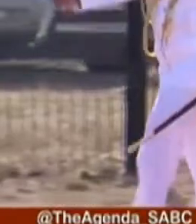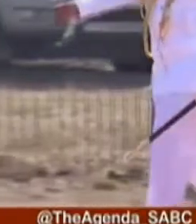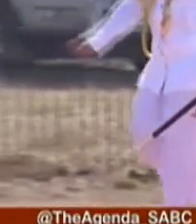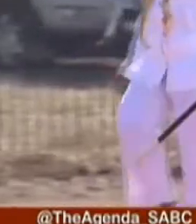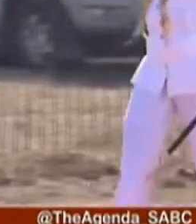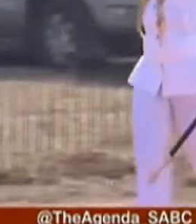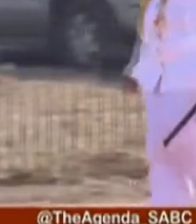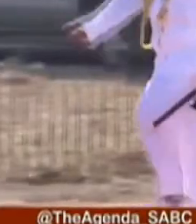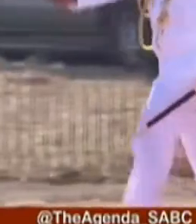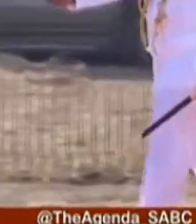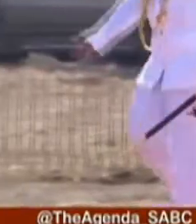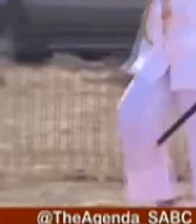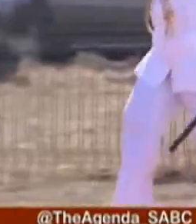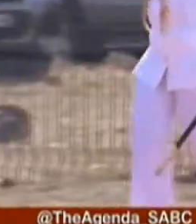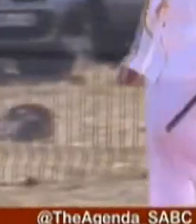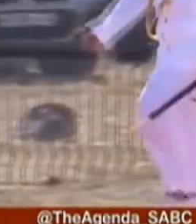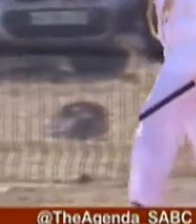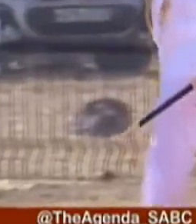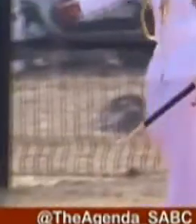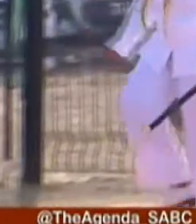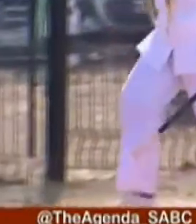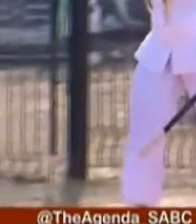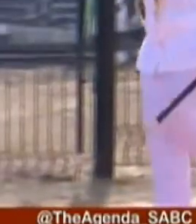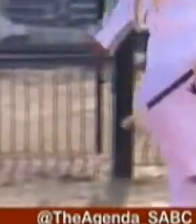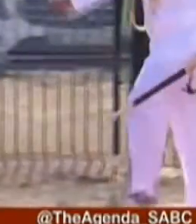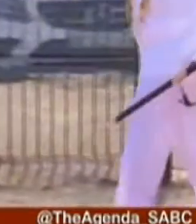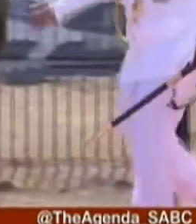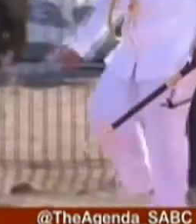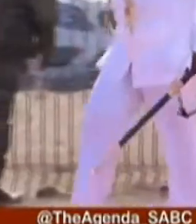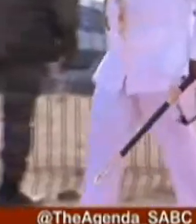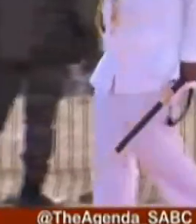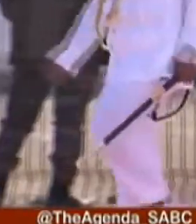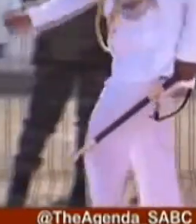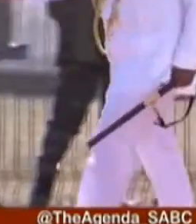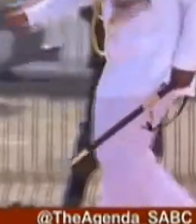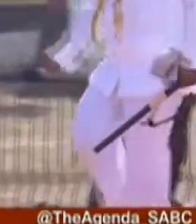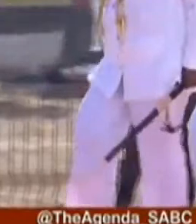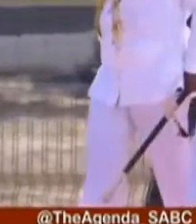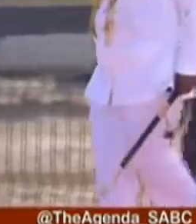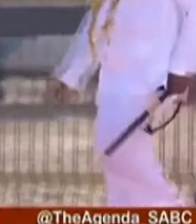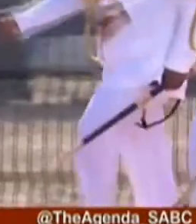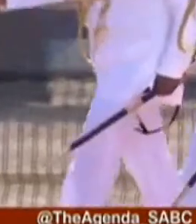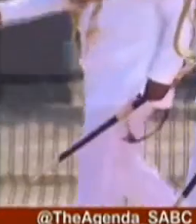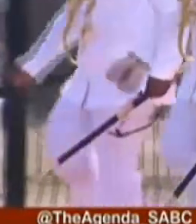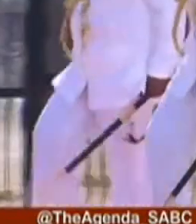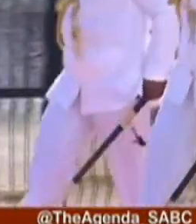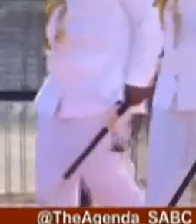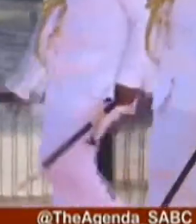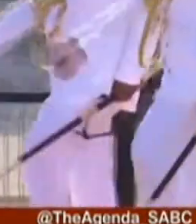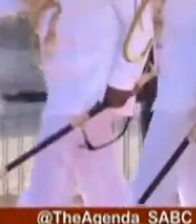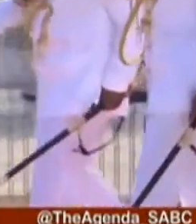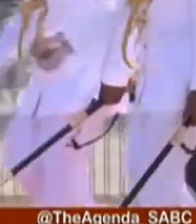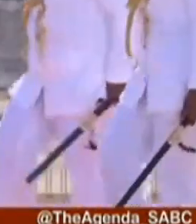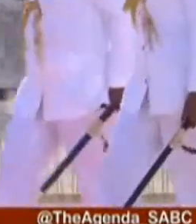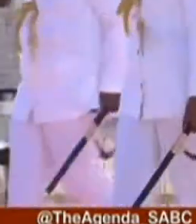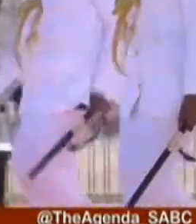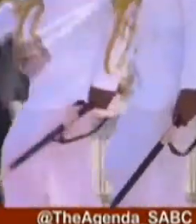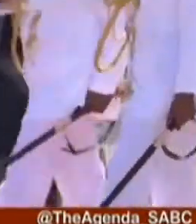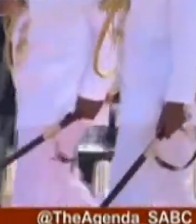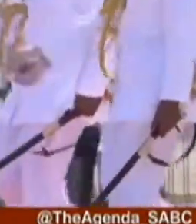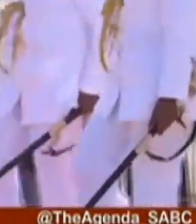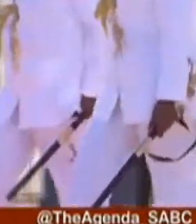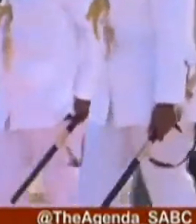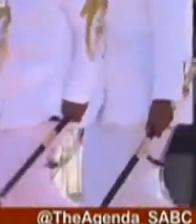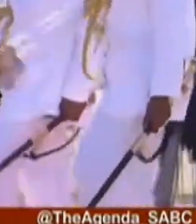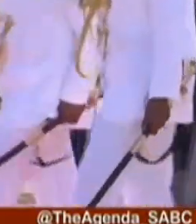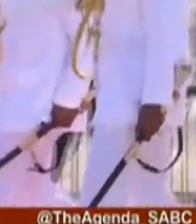MEC for Sports, Arts and Culture and Recreation in the province, Ms. Dimakadzo Mahasa. We will take